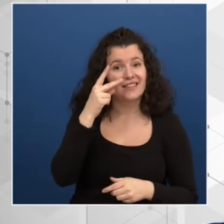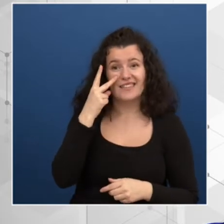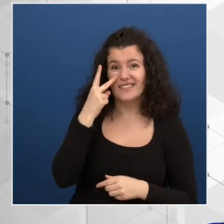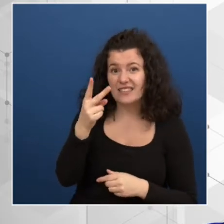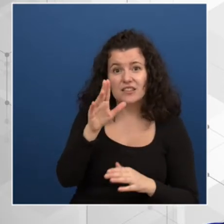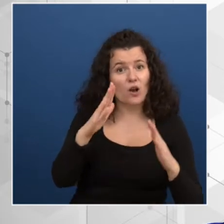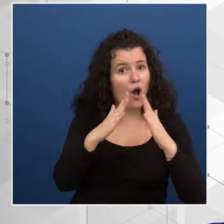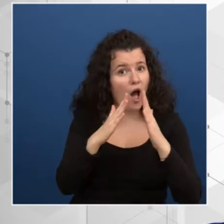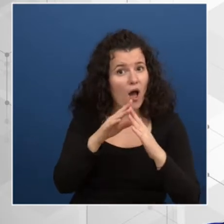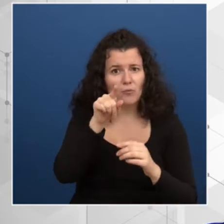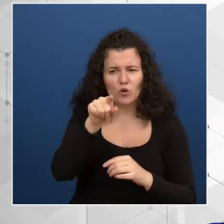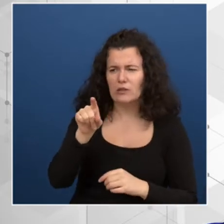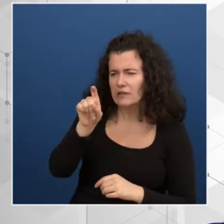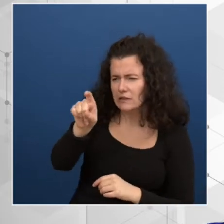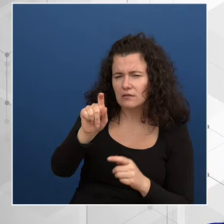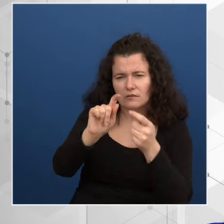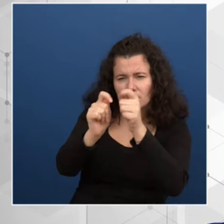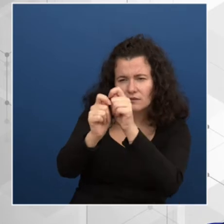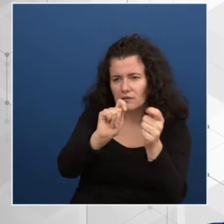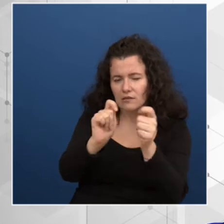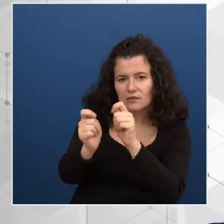thing you do every day.